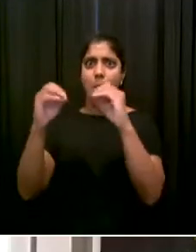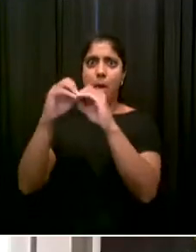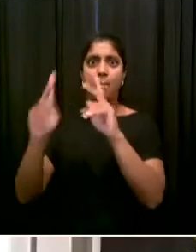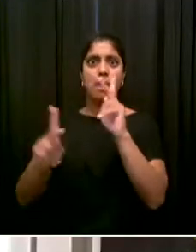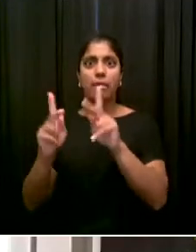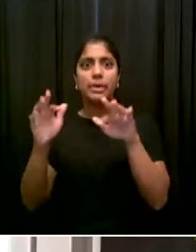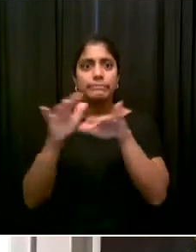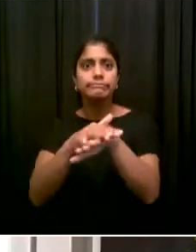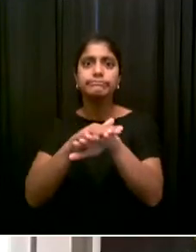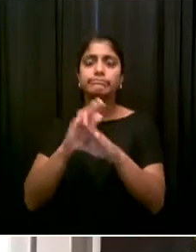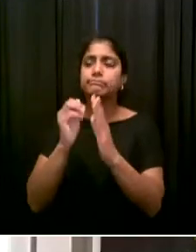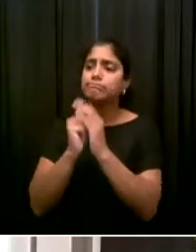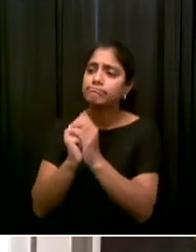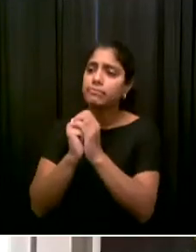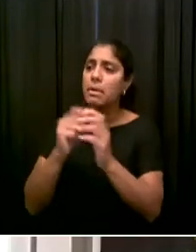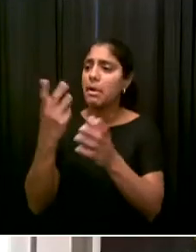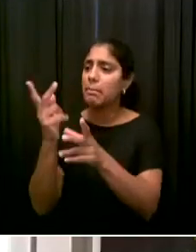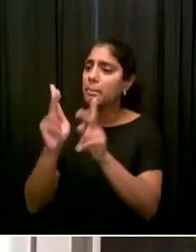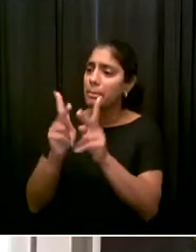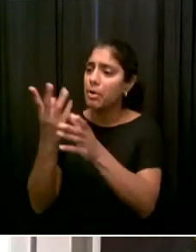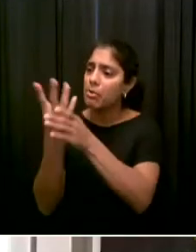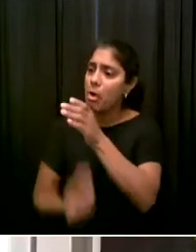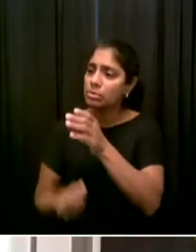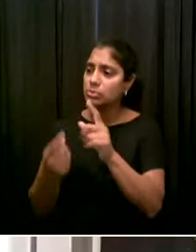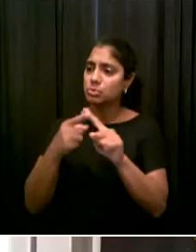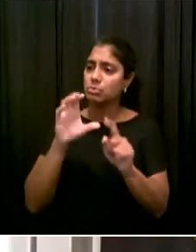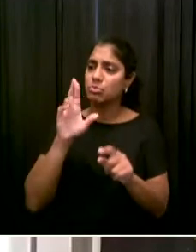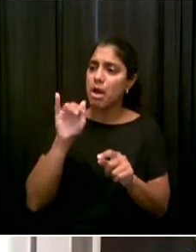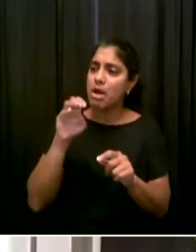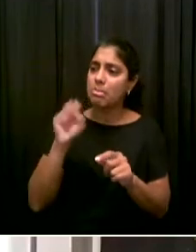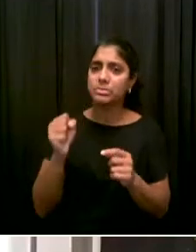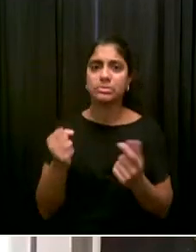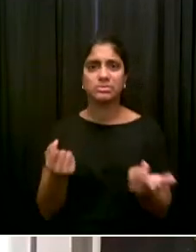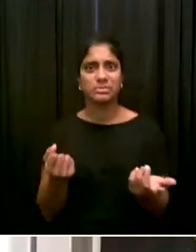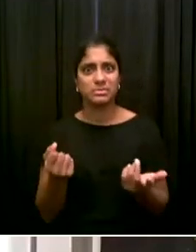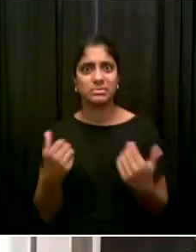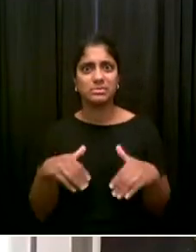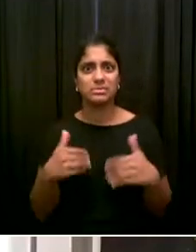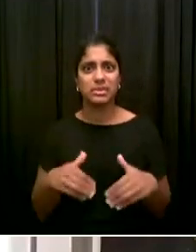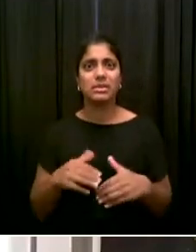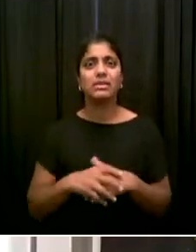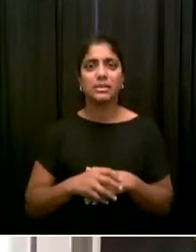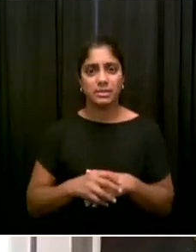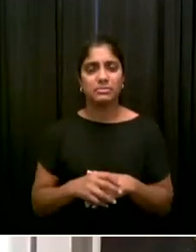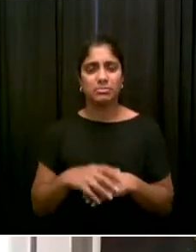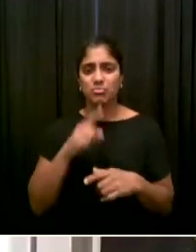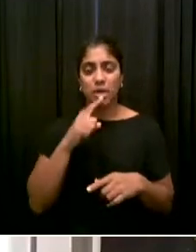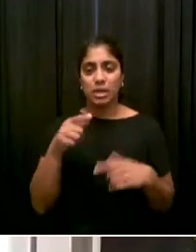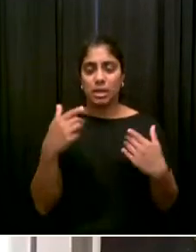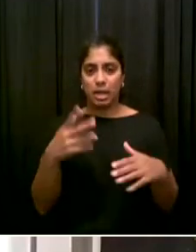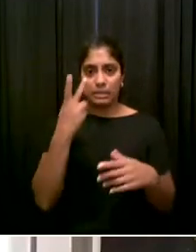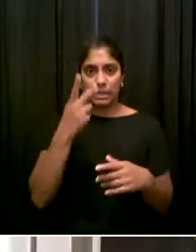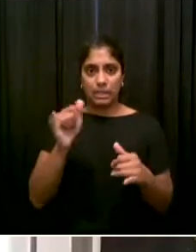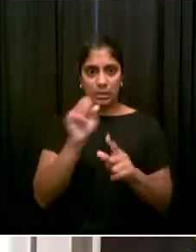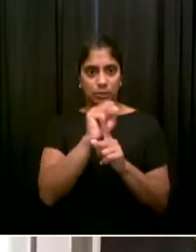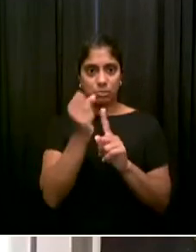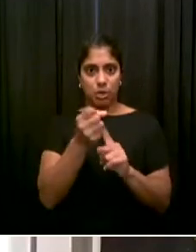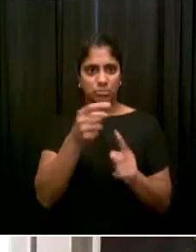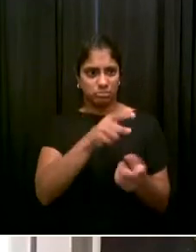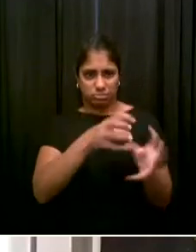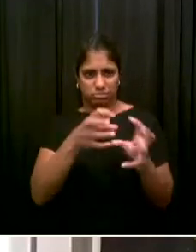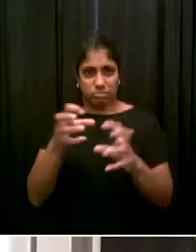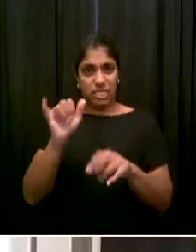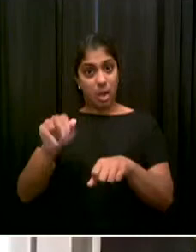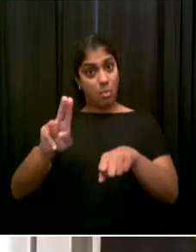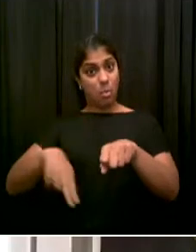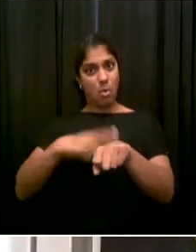act of violence. This is not normal, and we must continue to denounce violence in all forms. Every New Yorker,